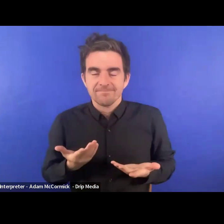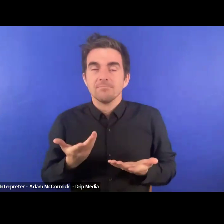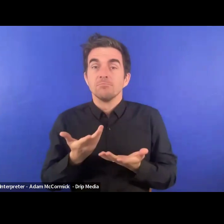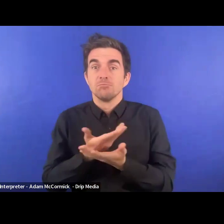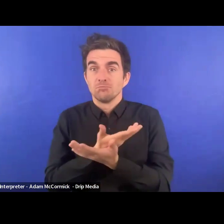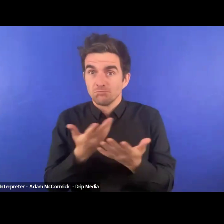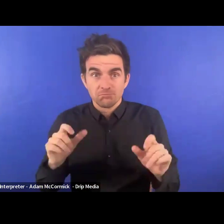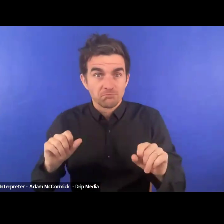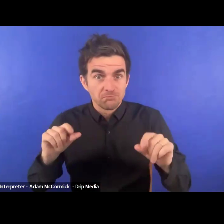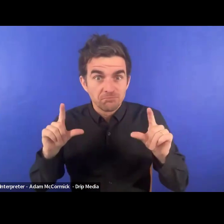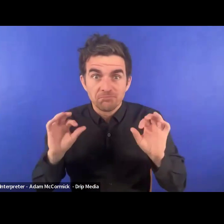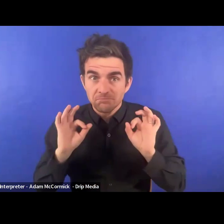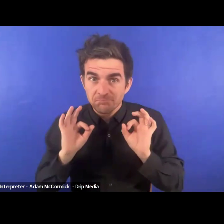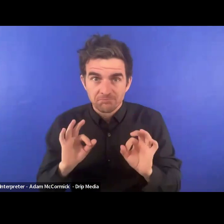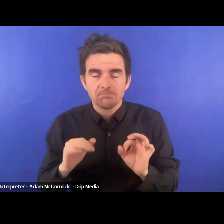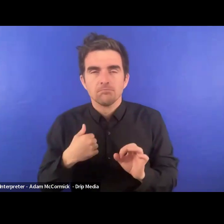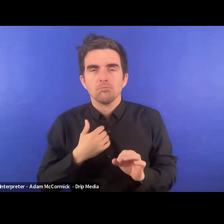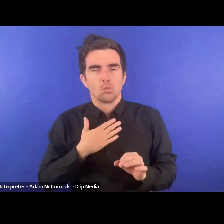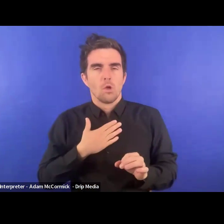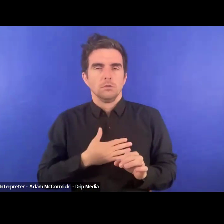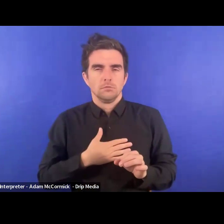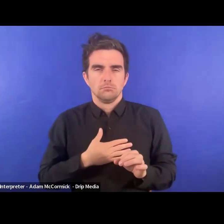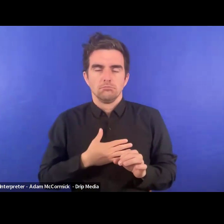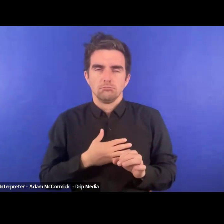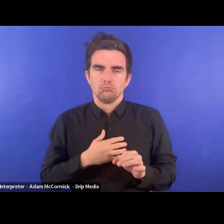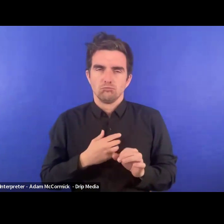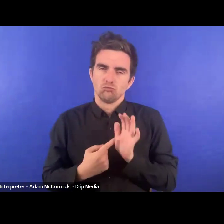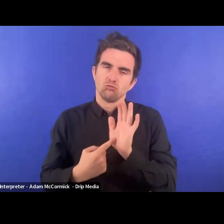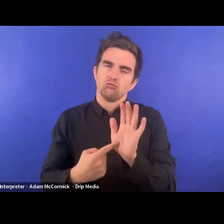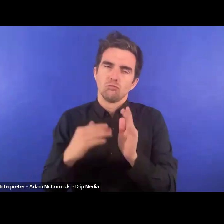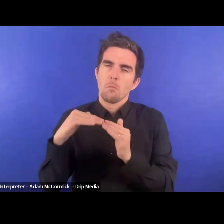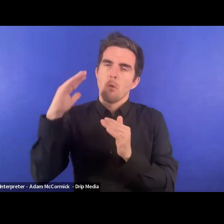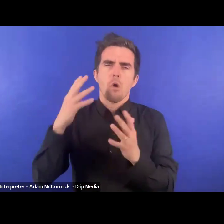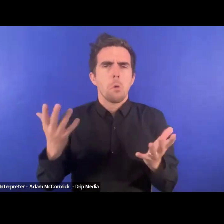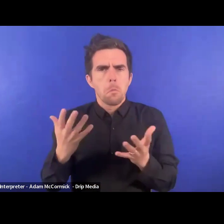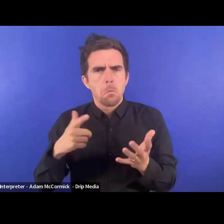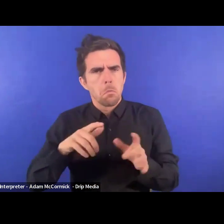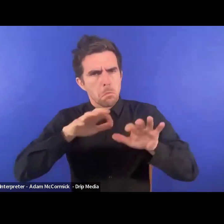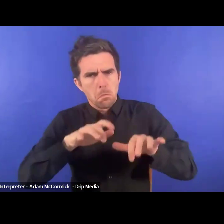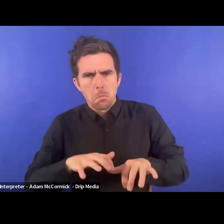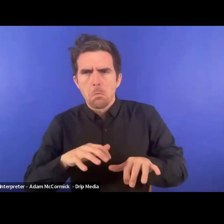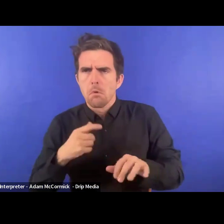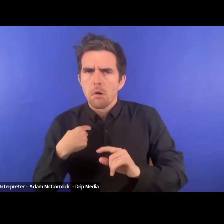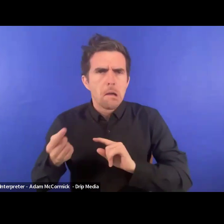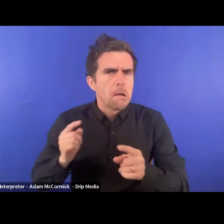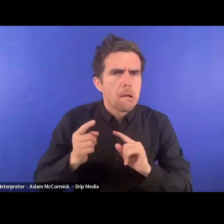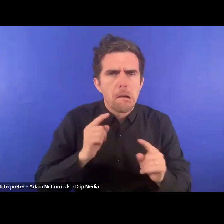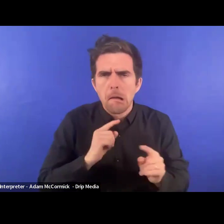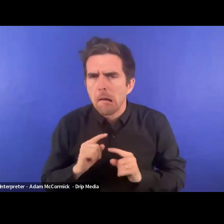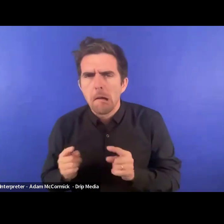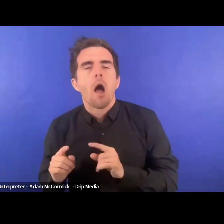more about this letter that we keep talking about since the beginning of this webinar, just showing you the